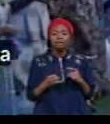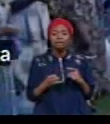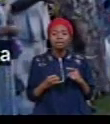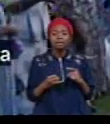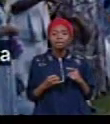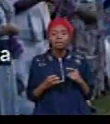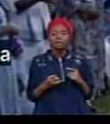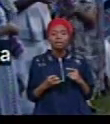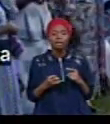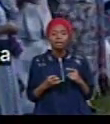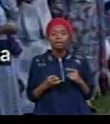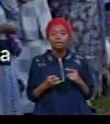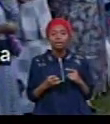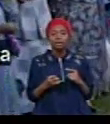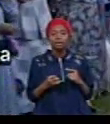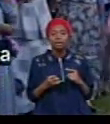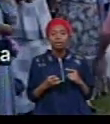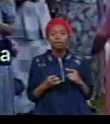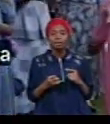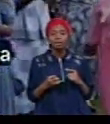Omega.